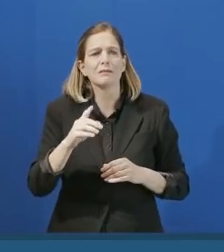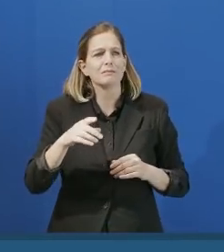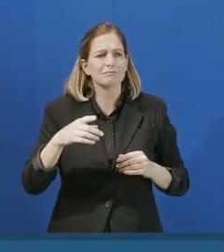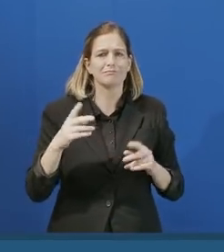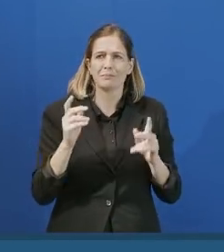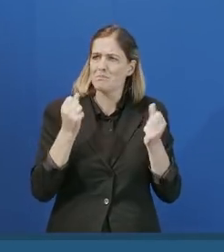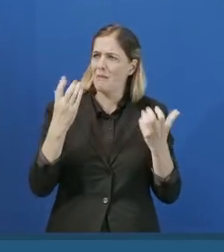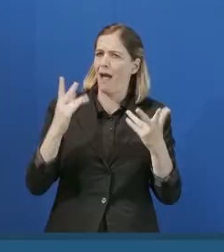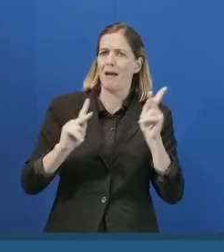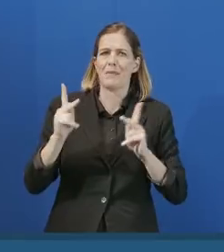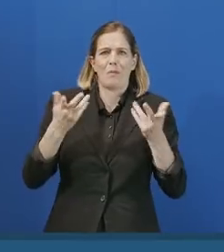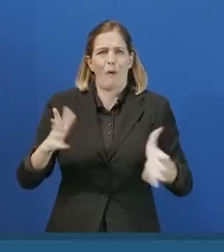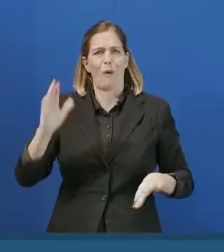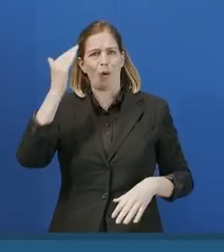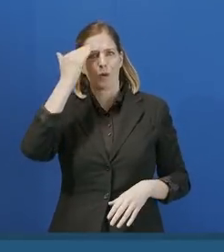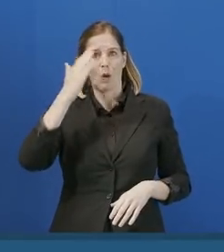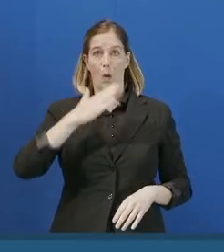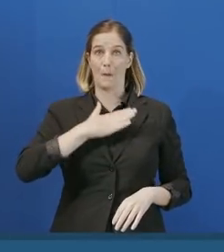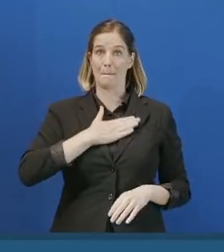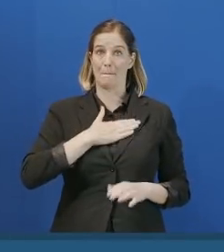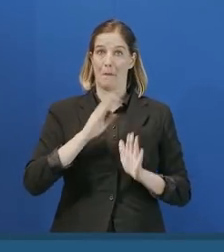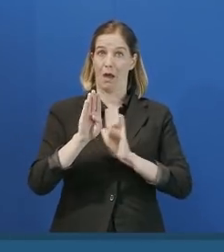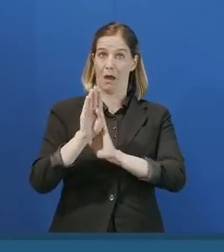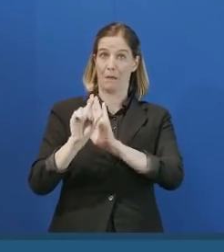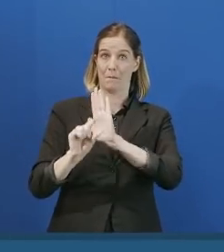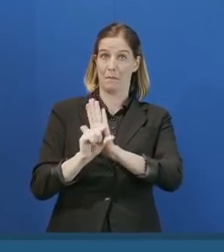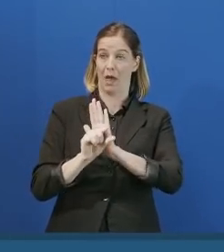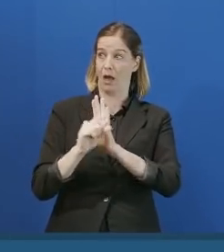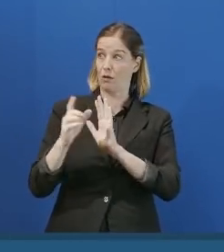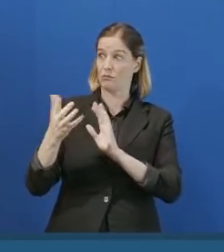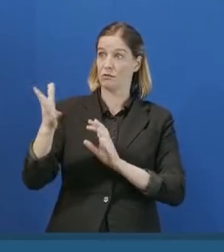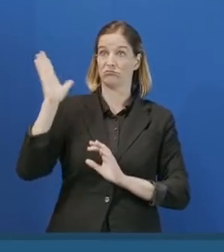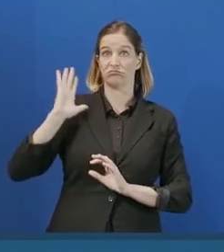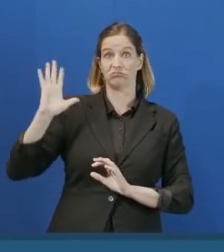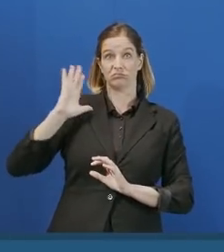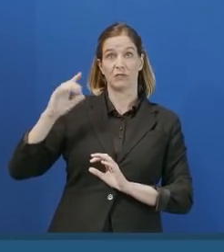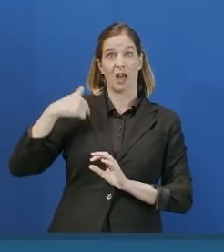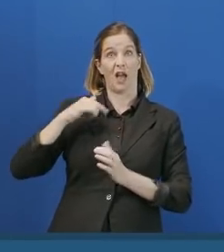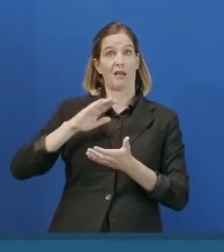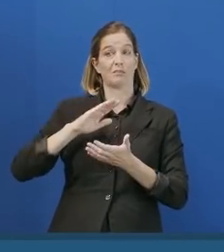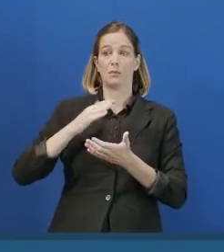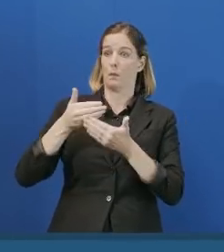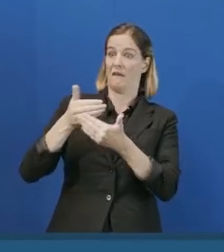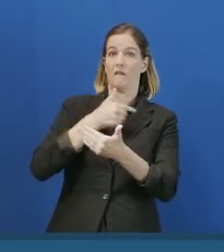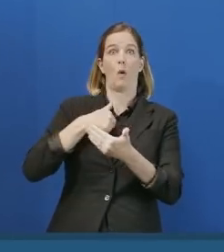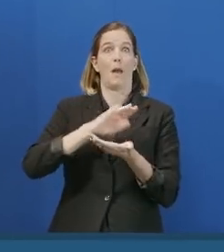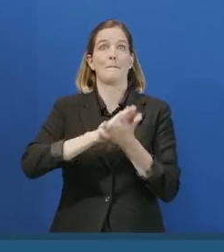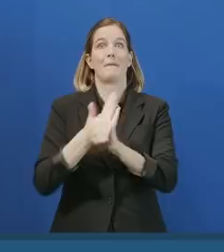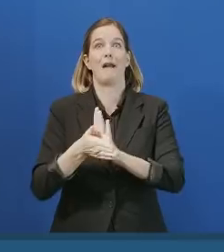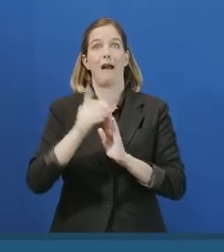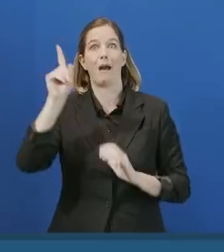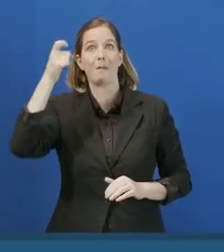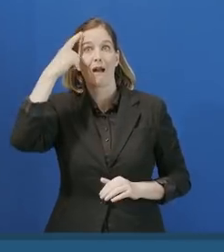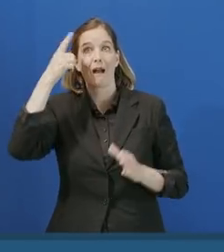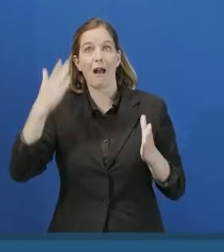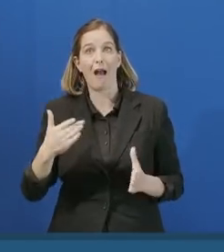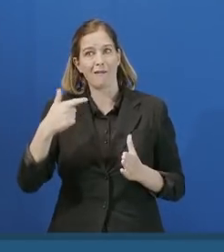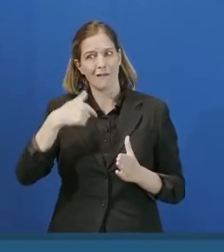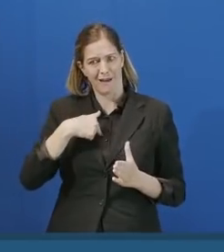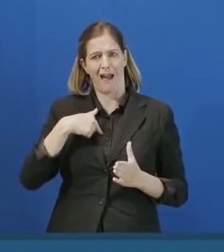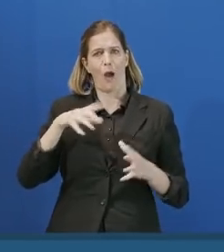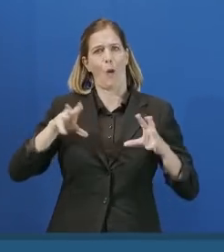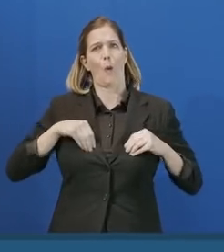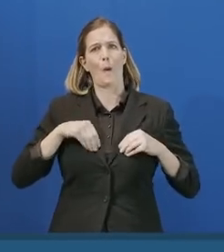came and ran for public office. I'm aware of what other states are doing, but my focus the